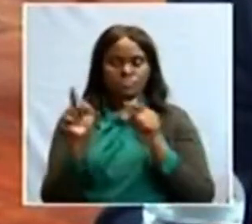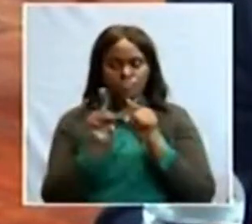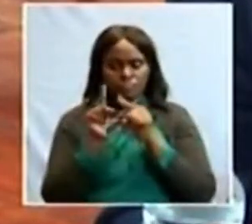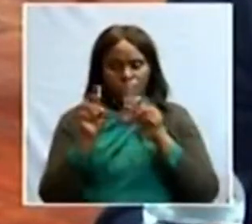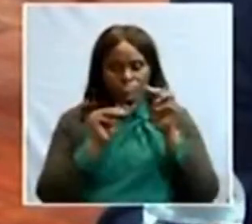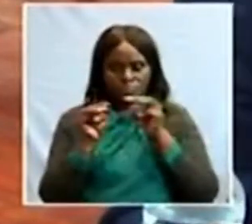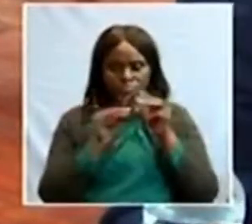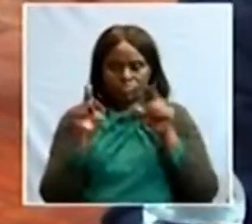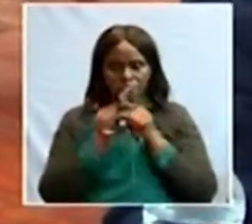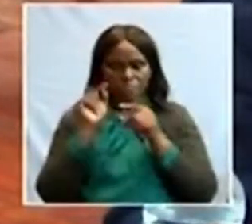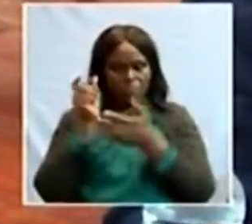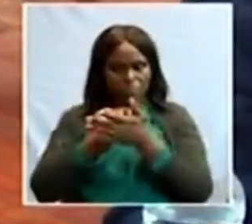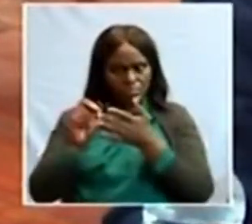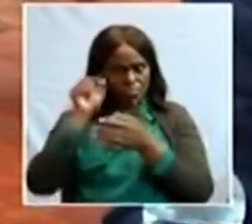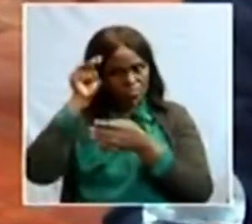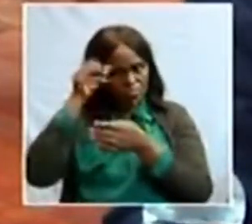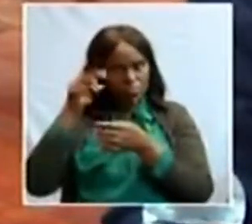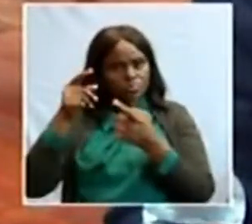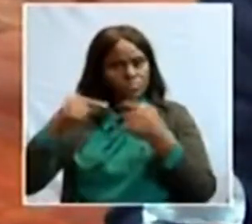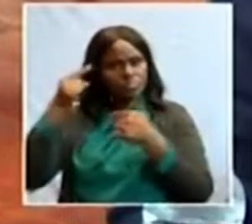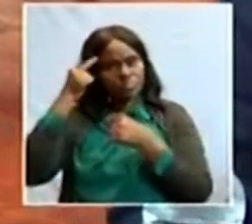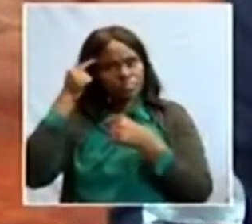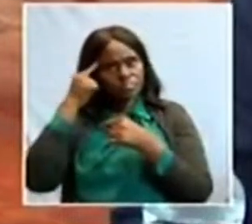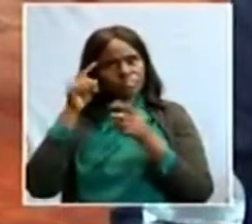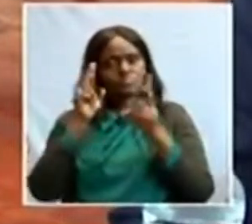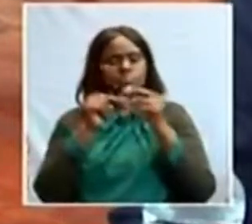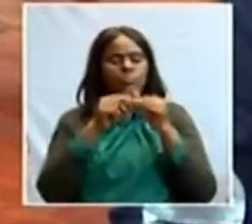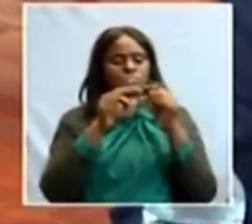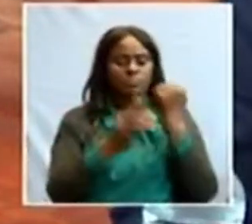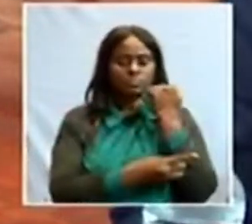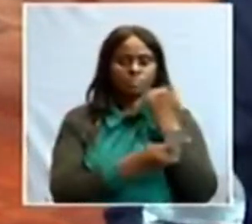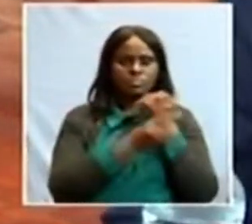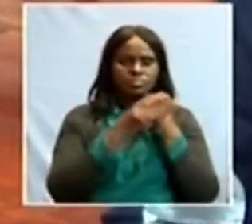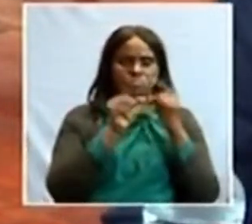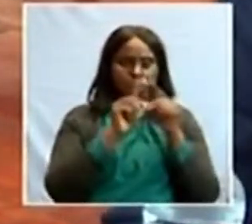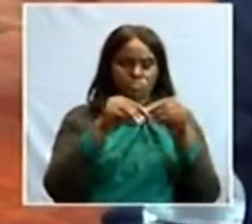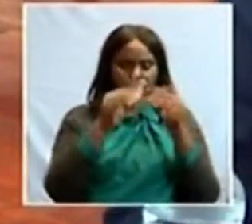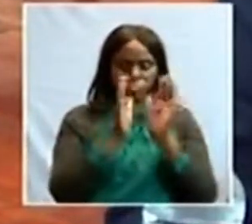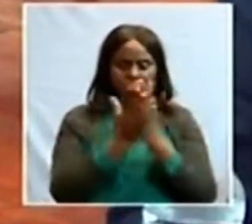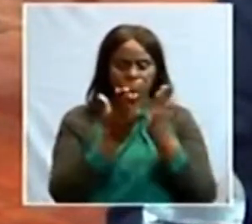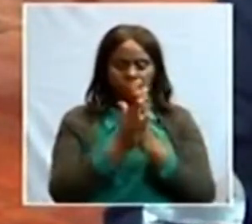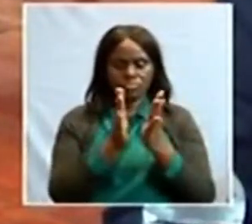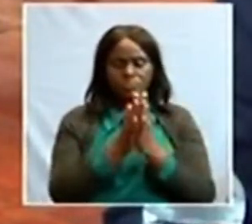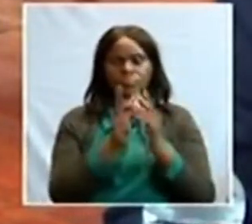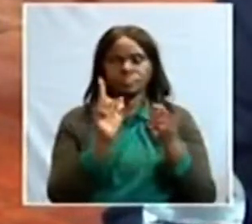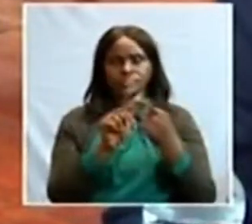Management wrote to the Minister of Local Government and Rural Development to release the white books.